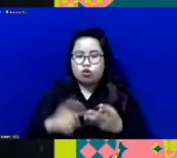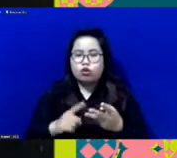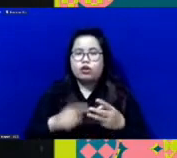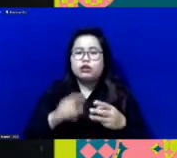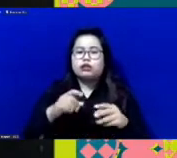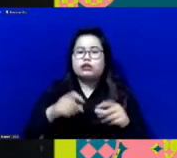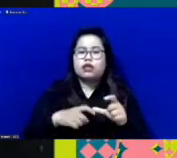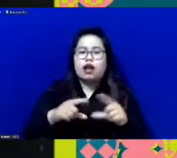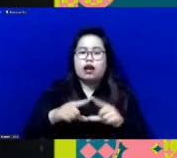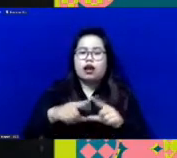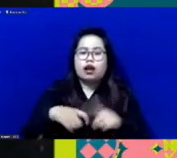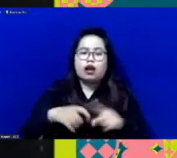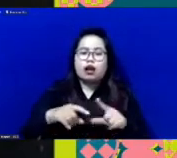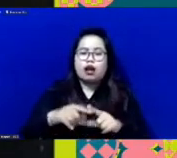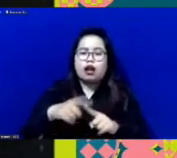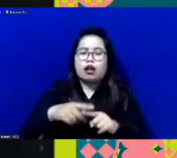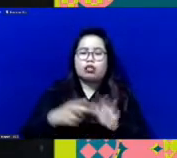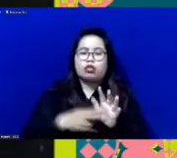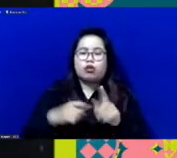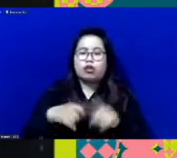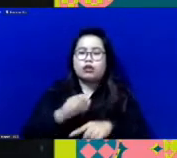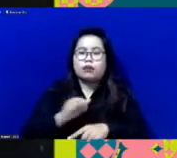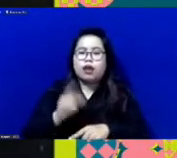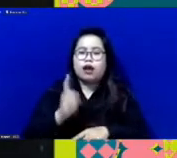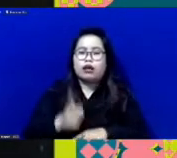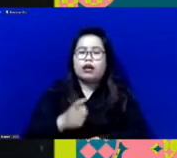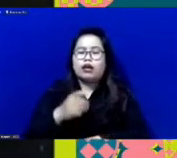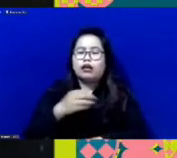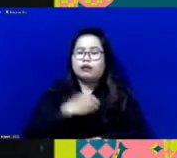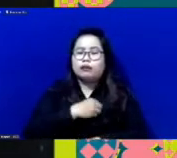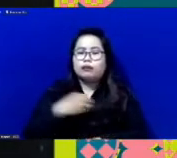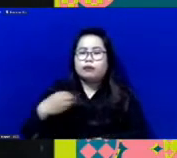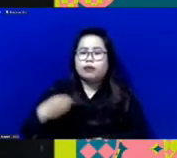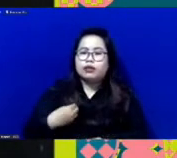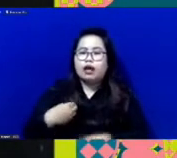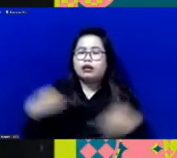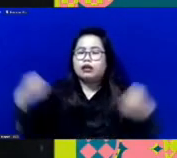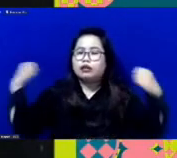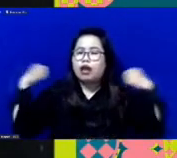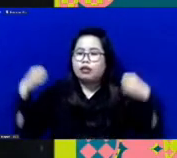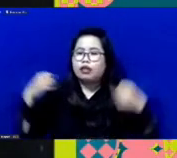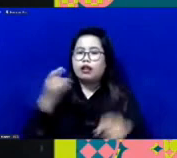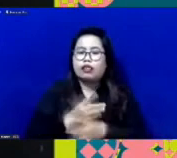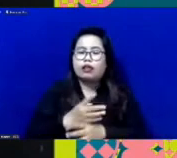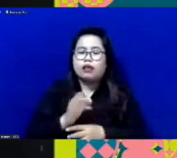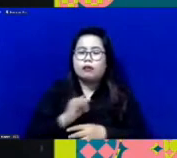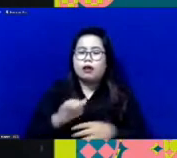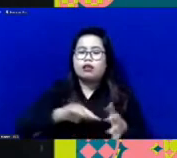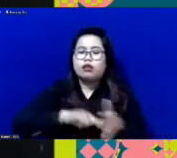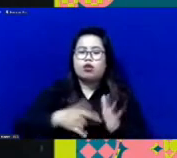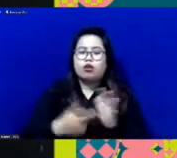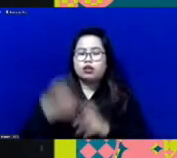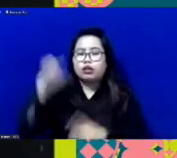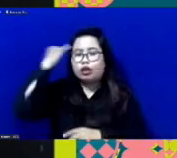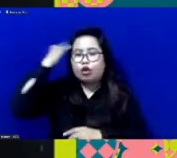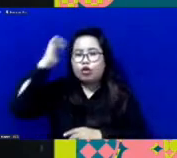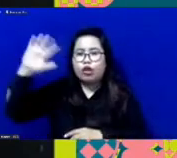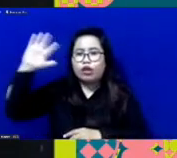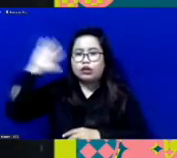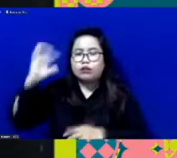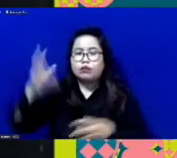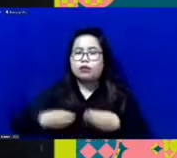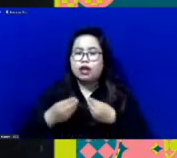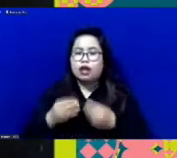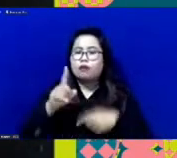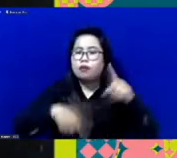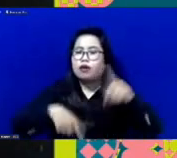medical checkups. And also Paragon Technology and Innovation, which have many famous cosmetic brands in Indonesia that provide